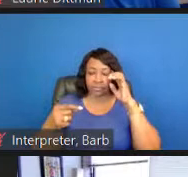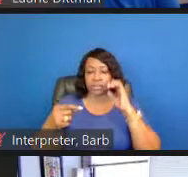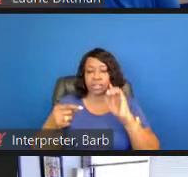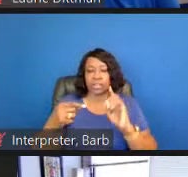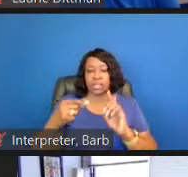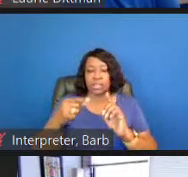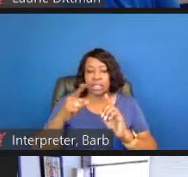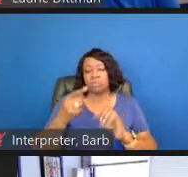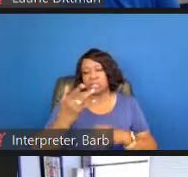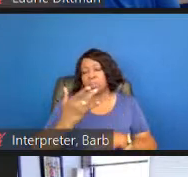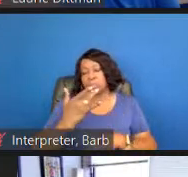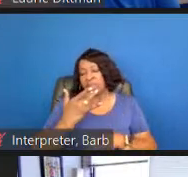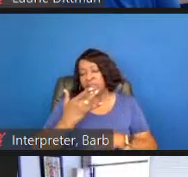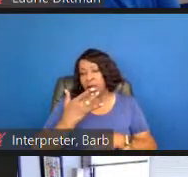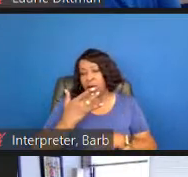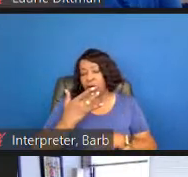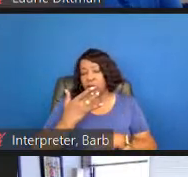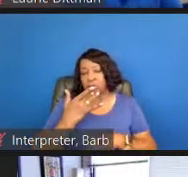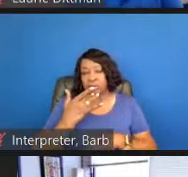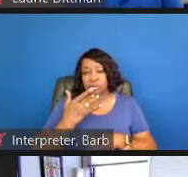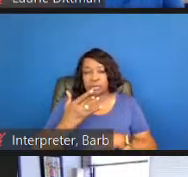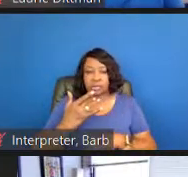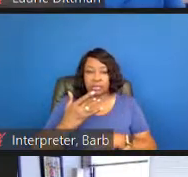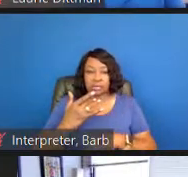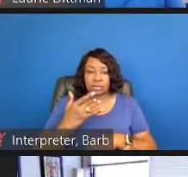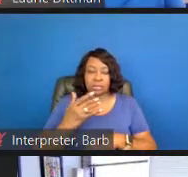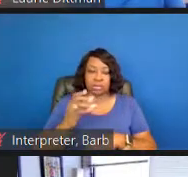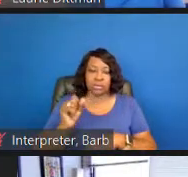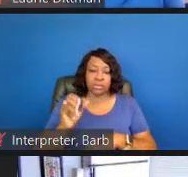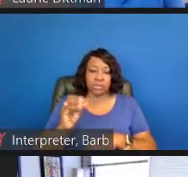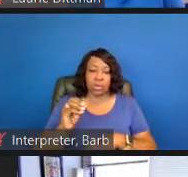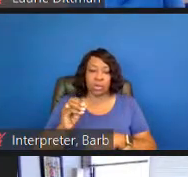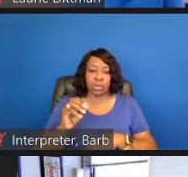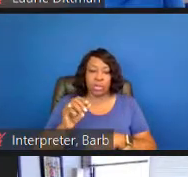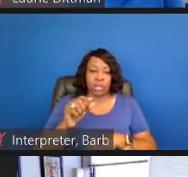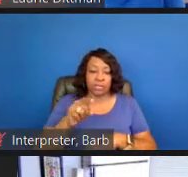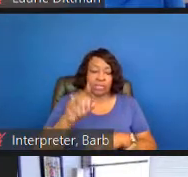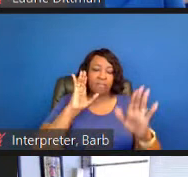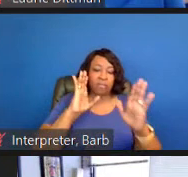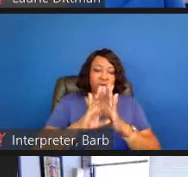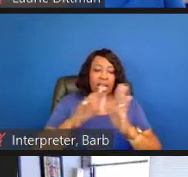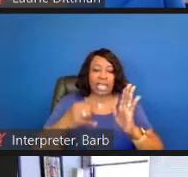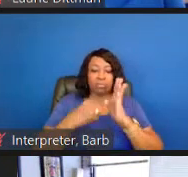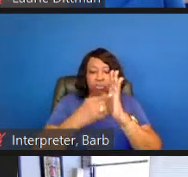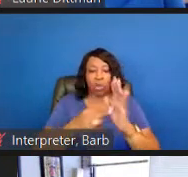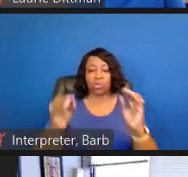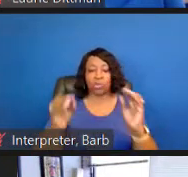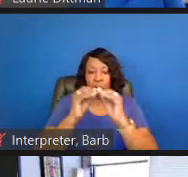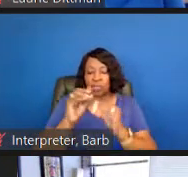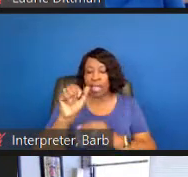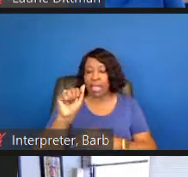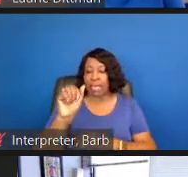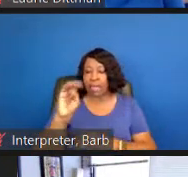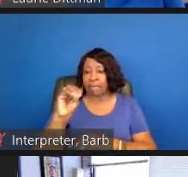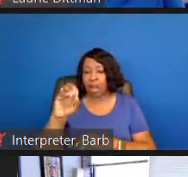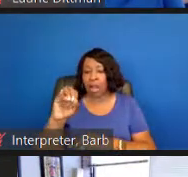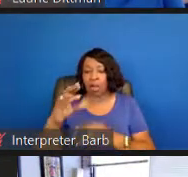a preferred version. So the photograph shows more the amber color, but right now it's more